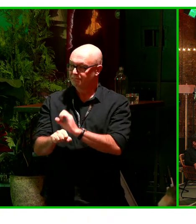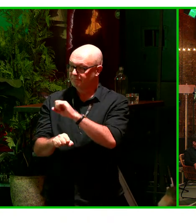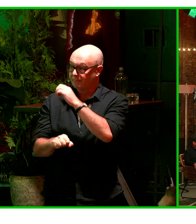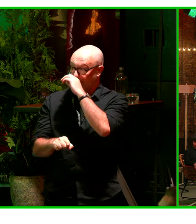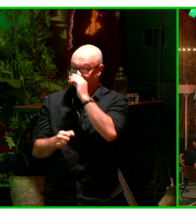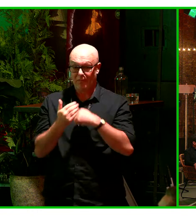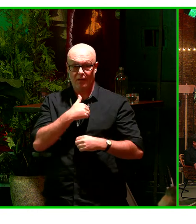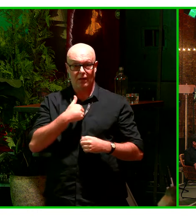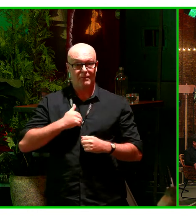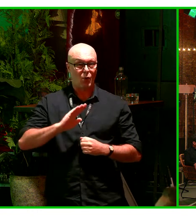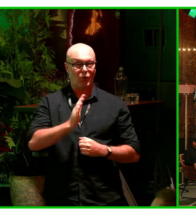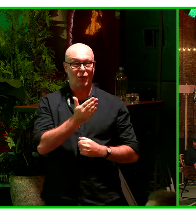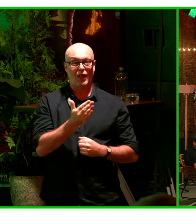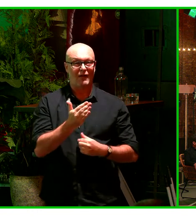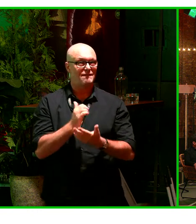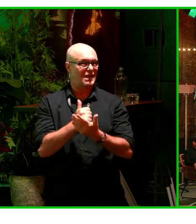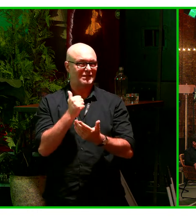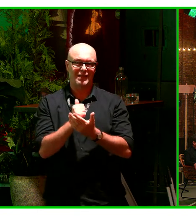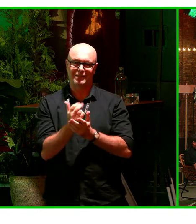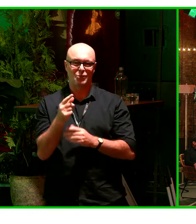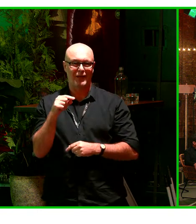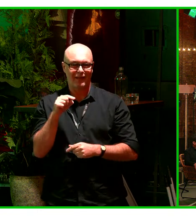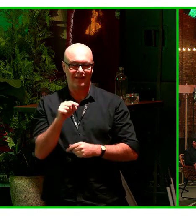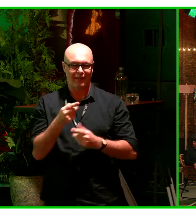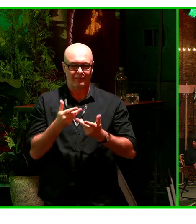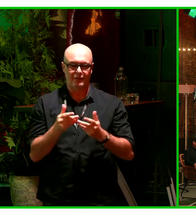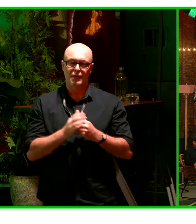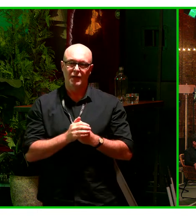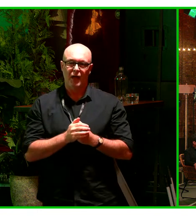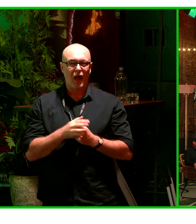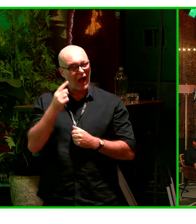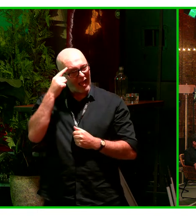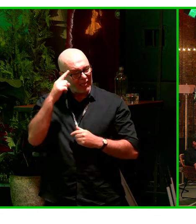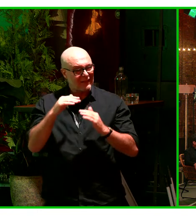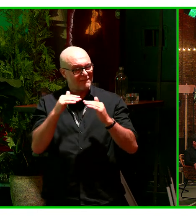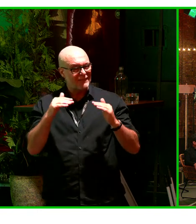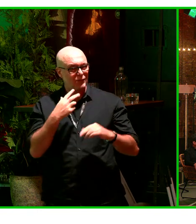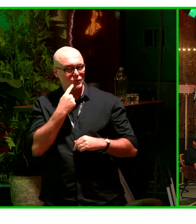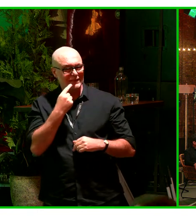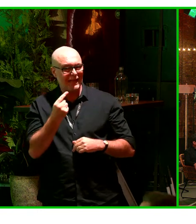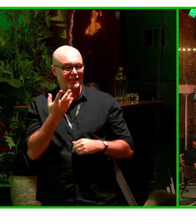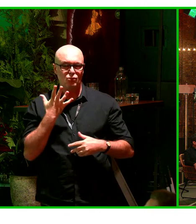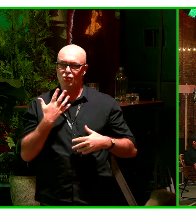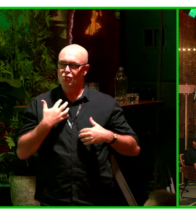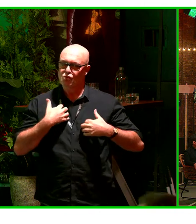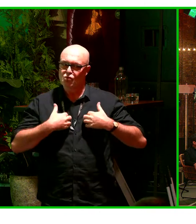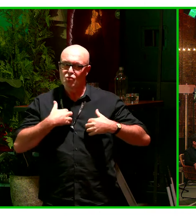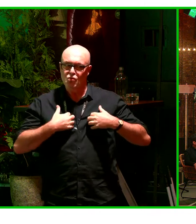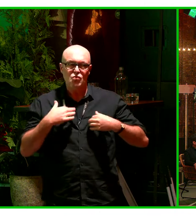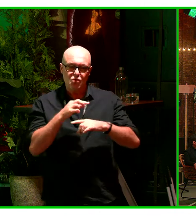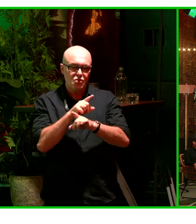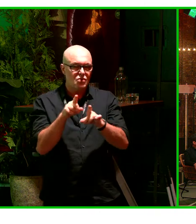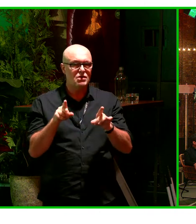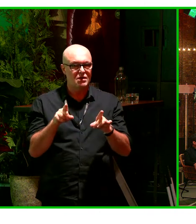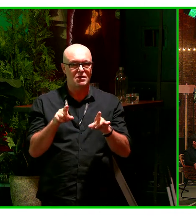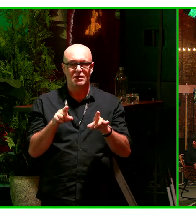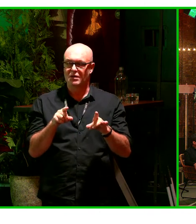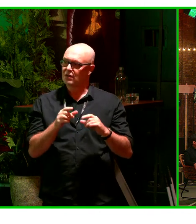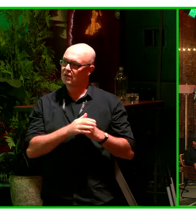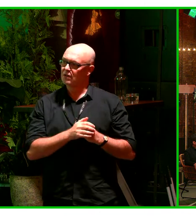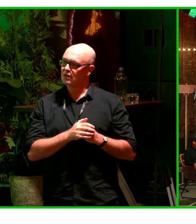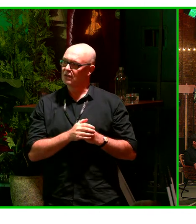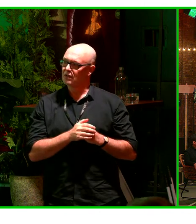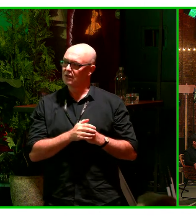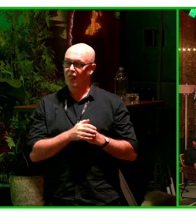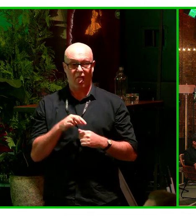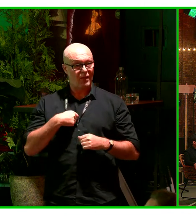Good morning, everybody, and it's great to be here with you today. So I think it's fair to say that the sort of the excitement and enthusiasm you felt from Andy at the beginning,